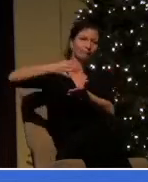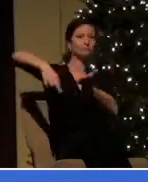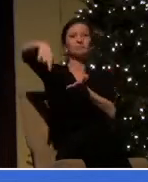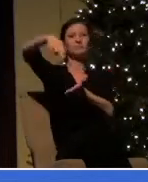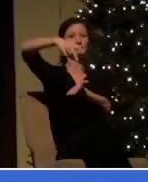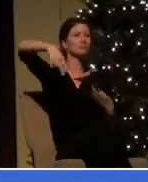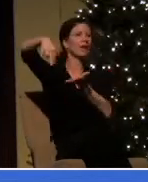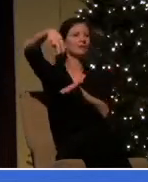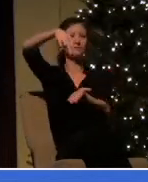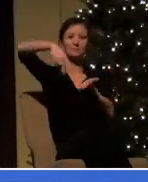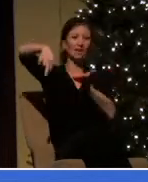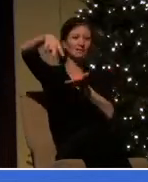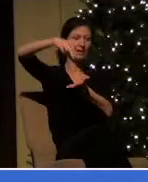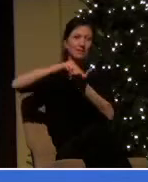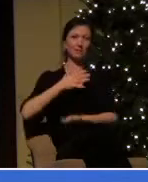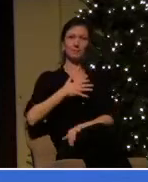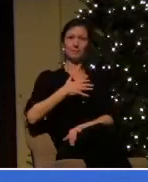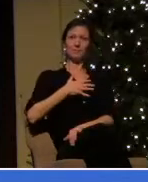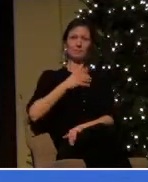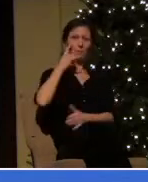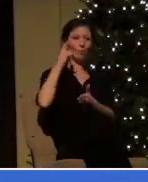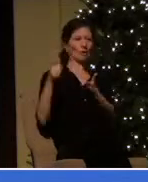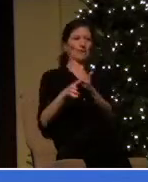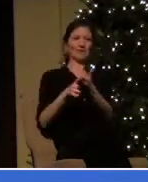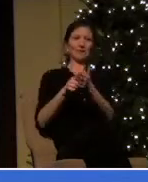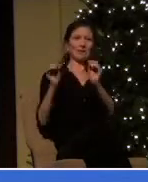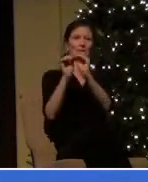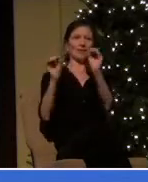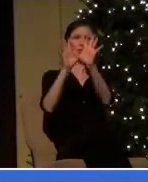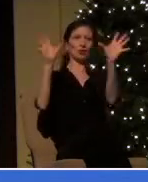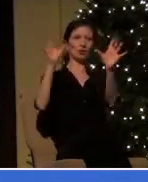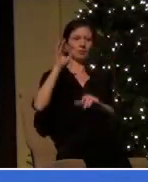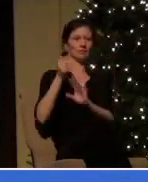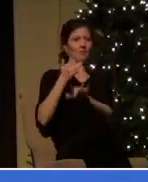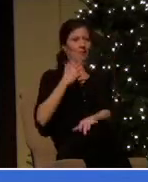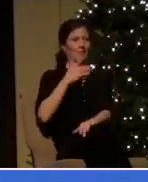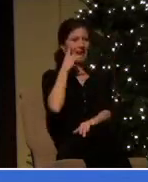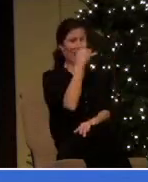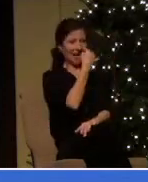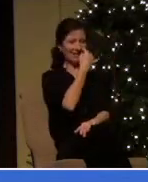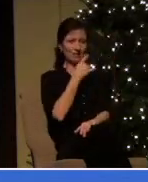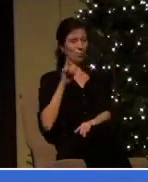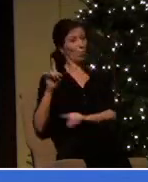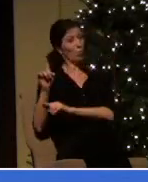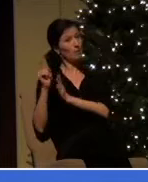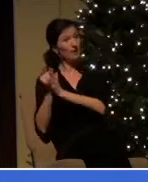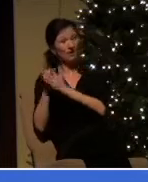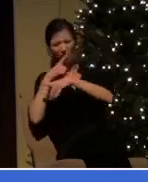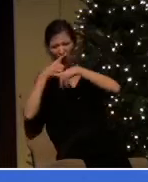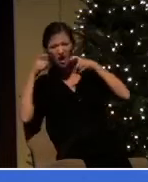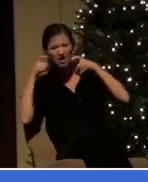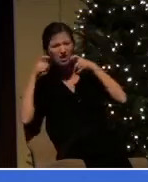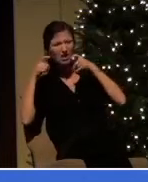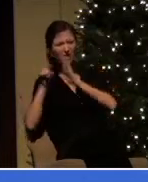took my breath away. I was witnessing a miracle before my eyes. 1 minute, she was an ugly, old, miserable